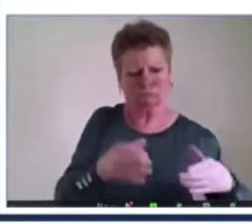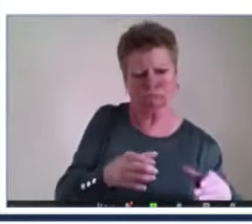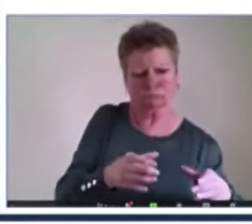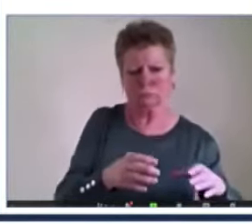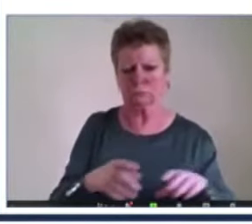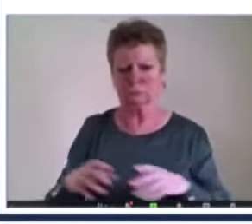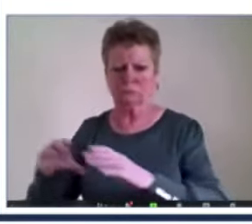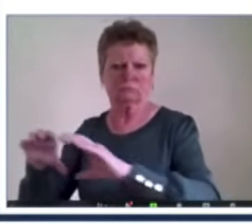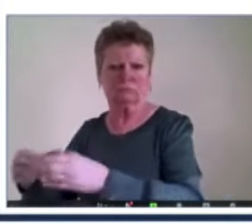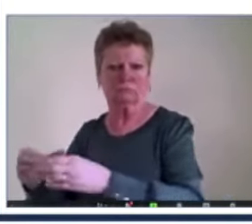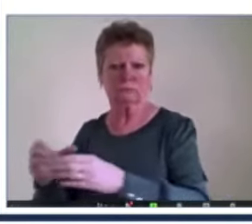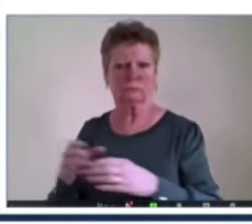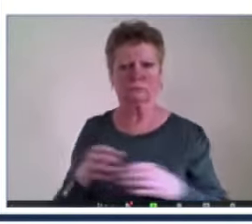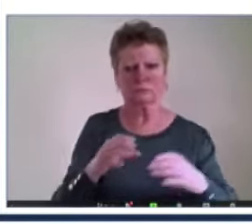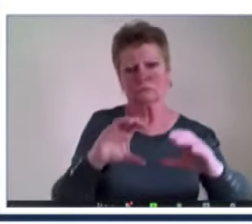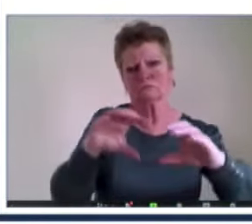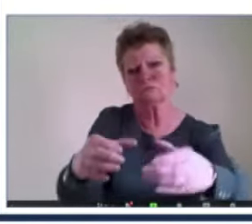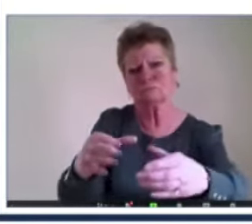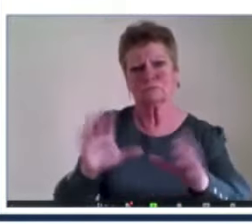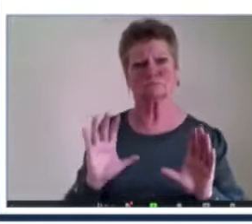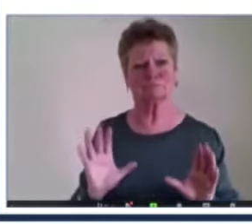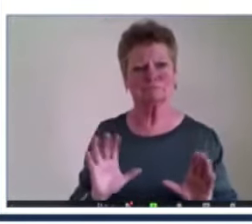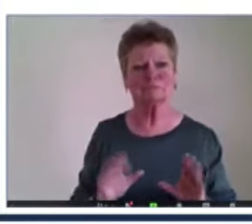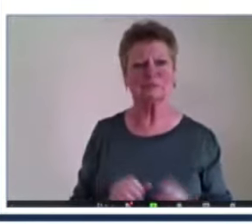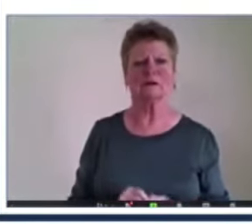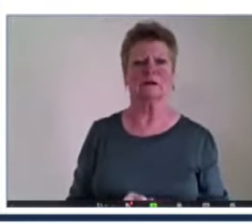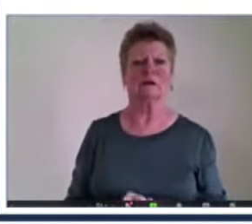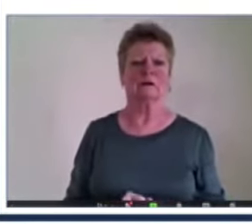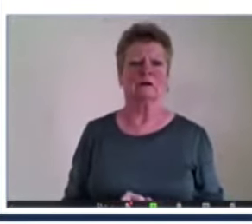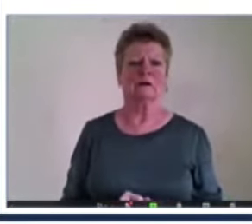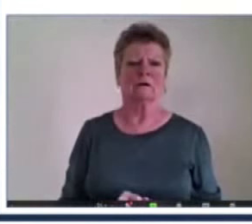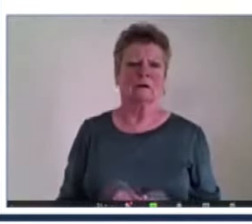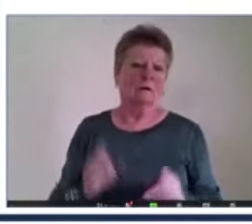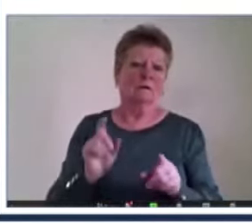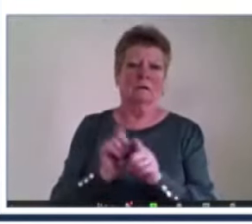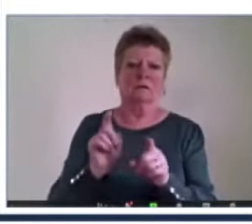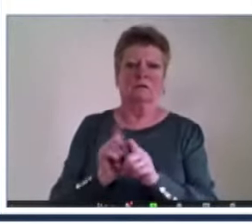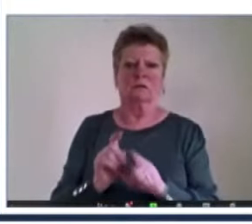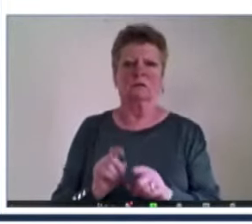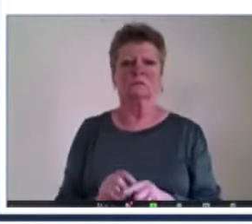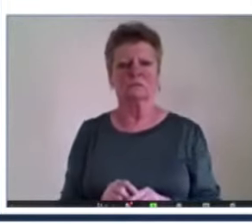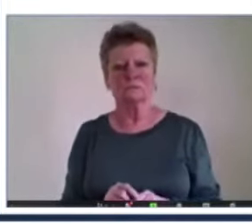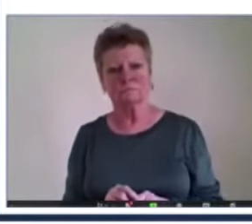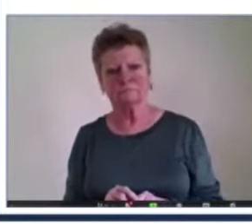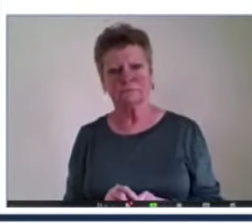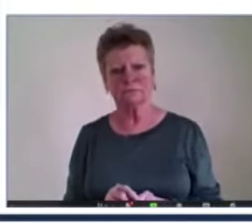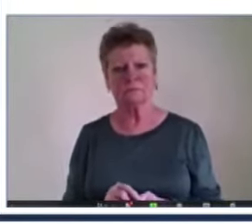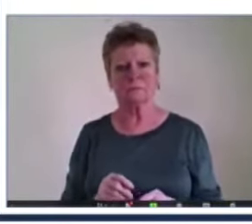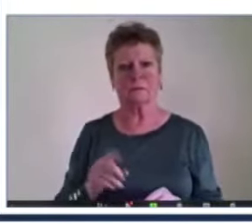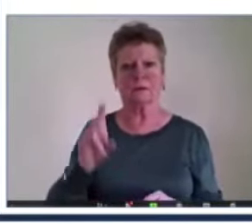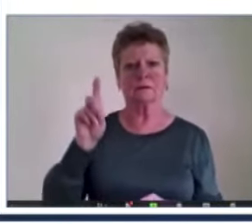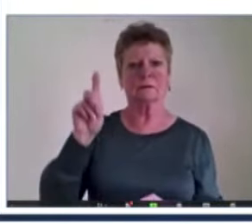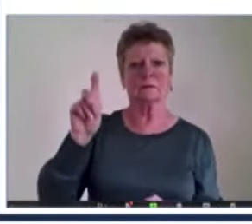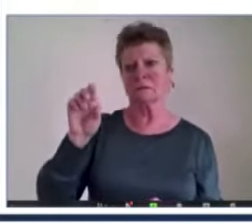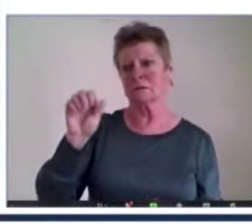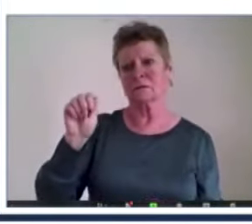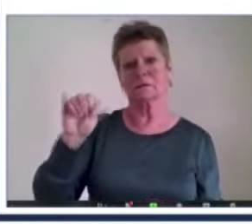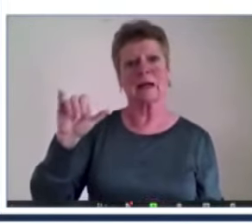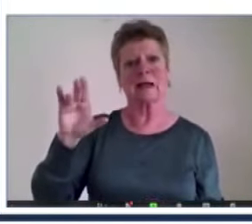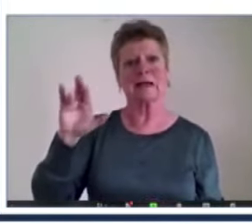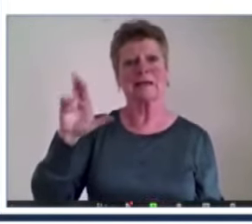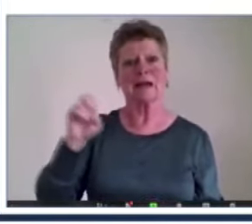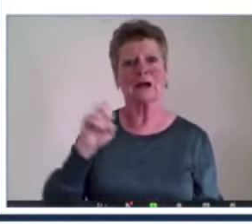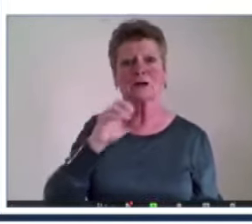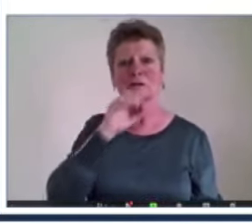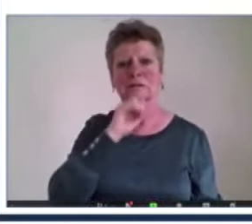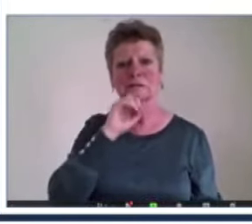of kids, and also there's more challenges in daycare age children around